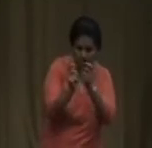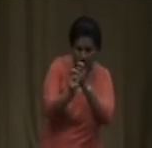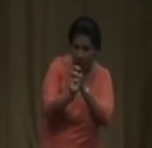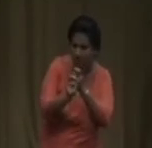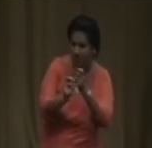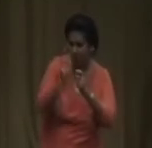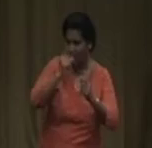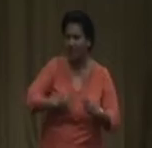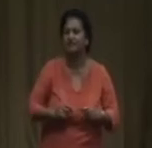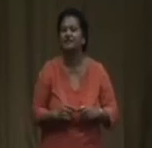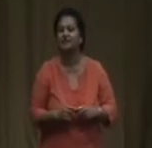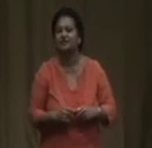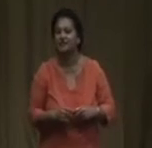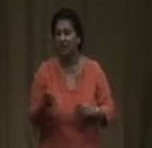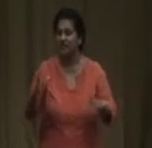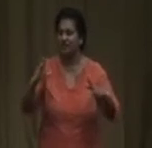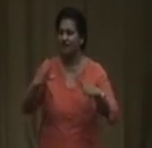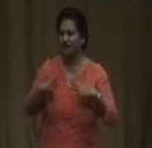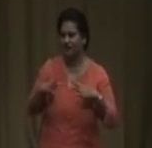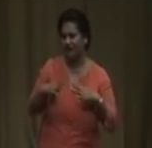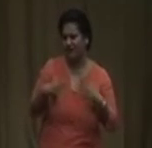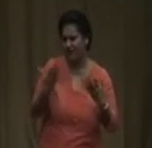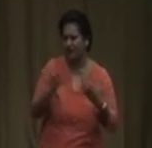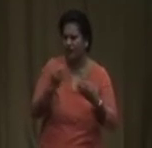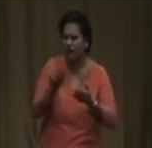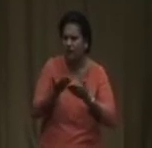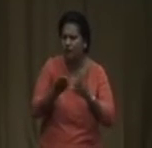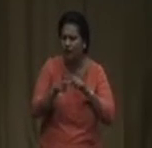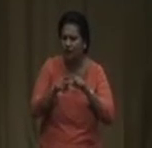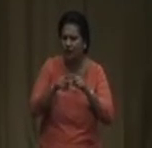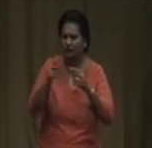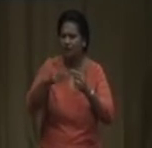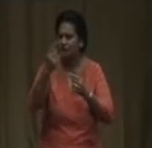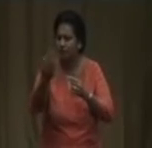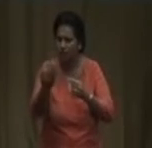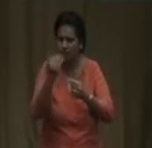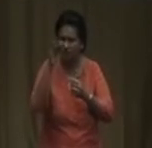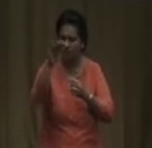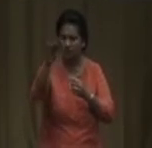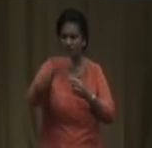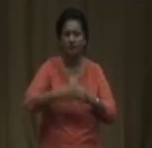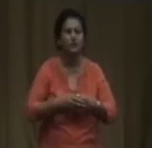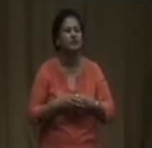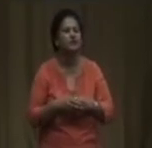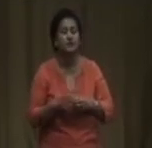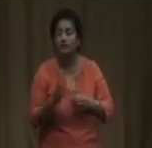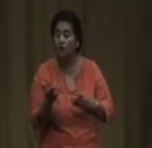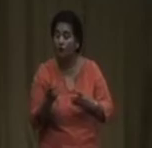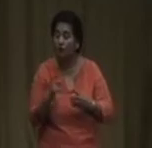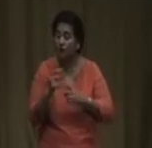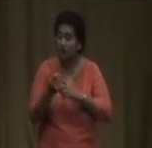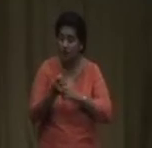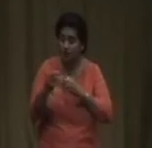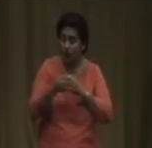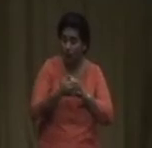How would you build the learning systems of tomorrow? If we think under the traditional closed model, the big